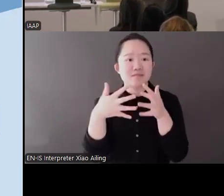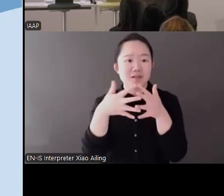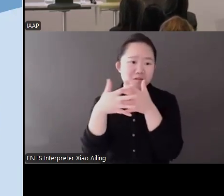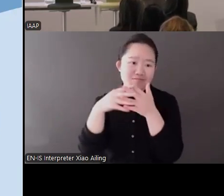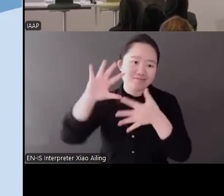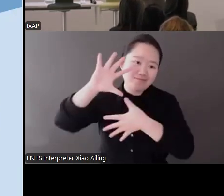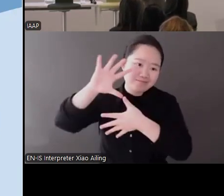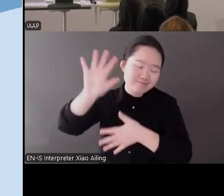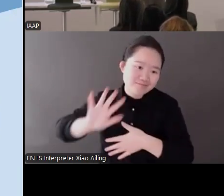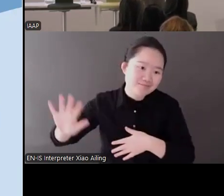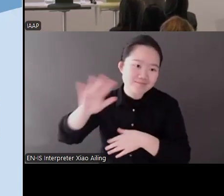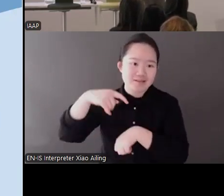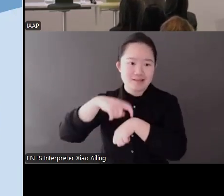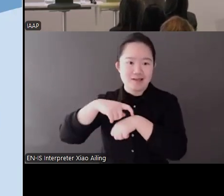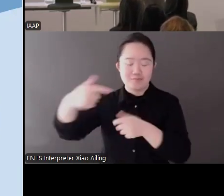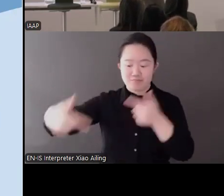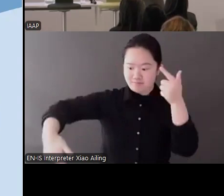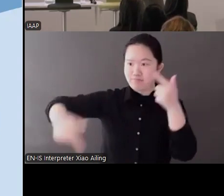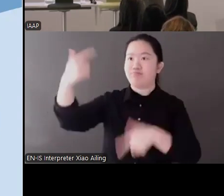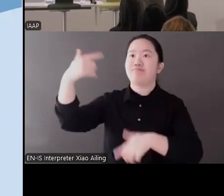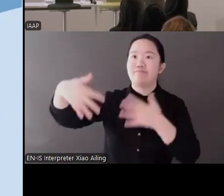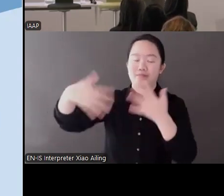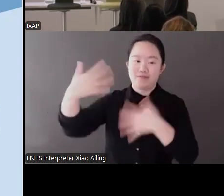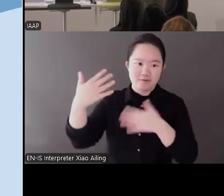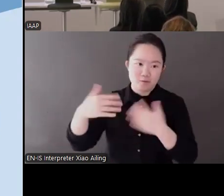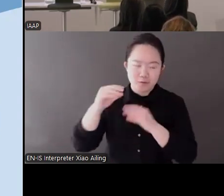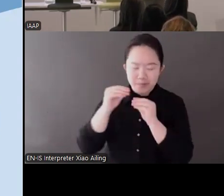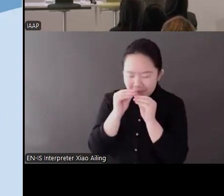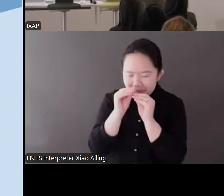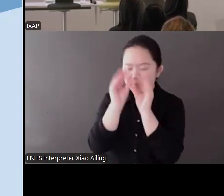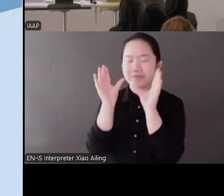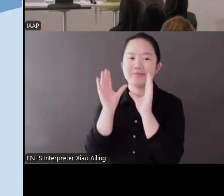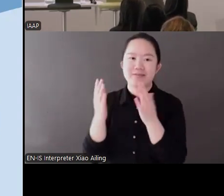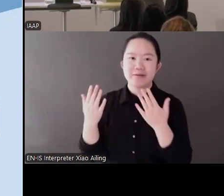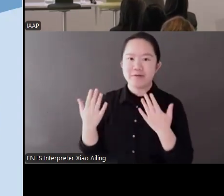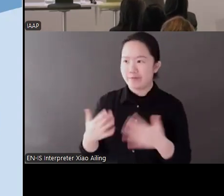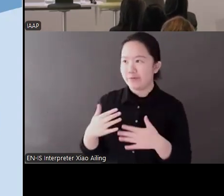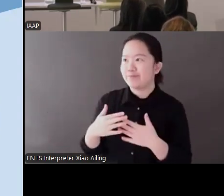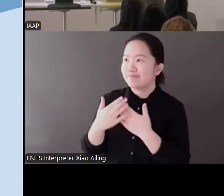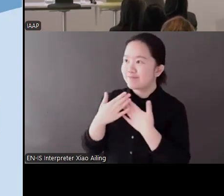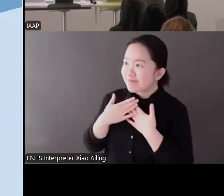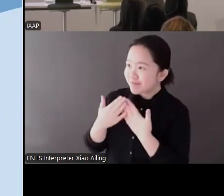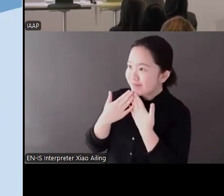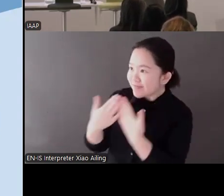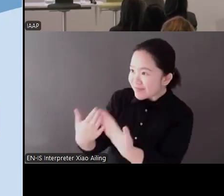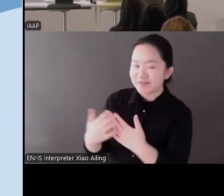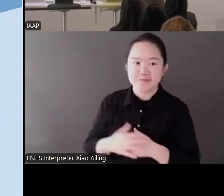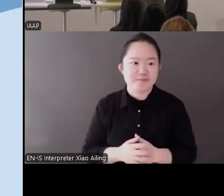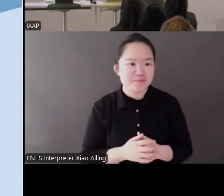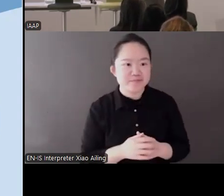Zoom. And then we have fantastic captionists and sign language interpreters, and I'm sorry I don't have the names, but we love you all. I know you've